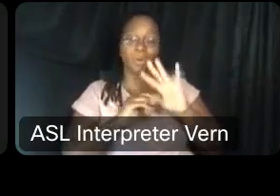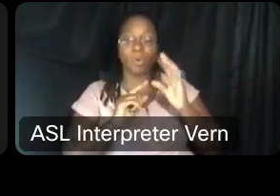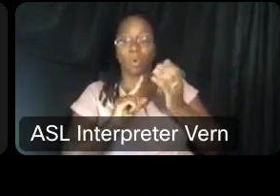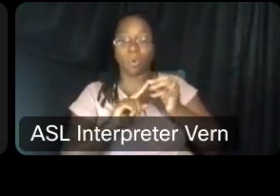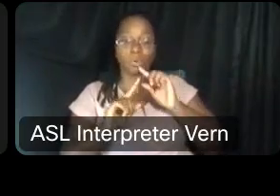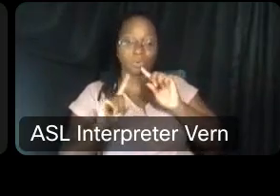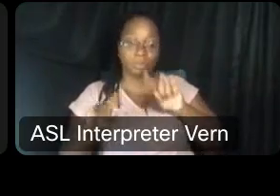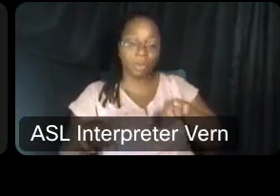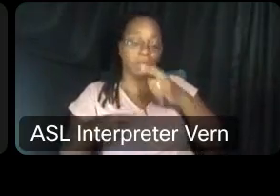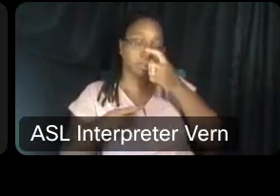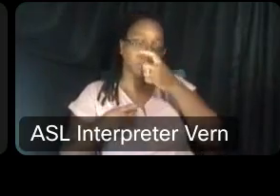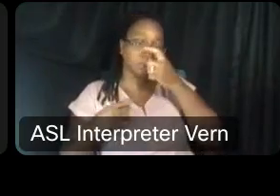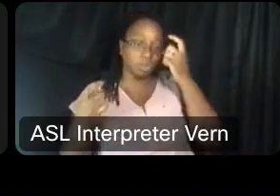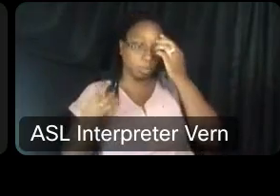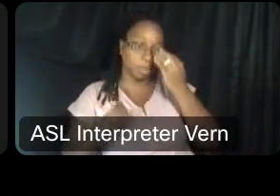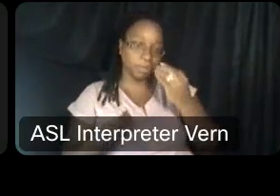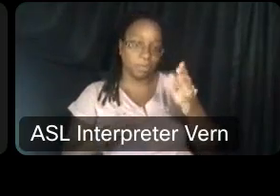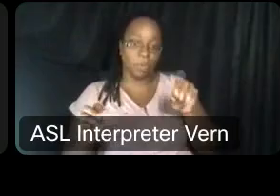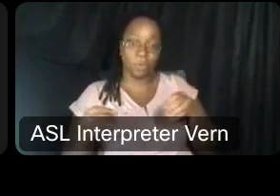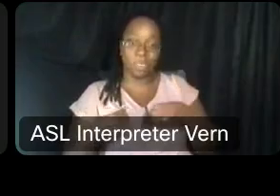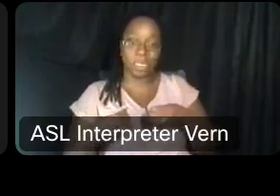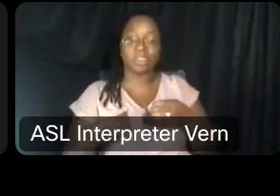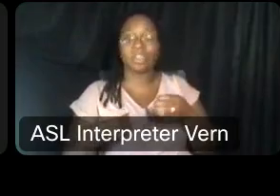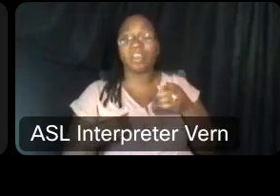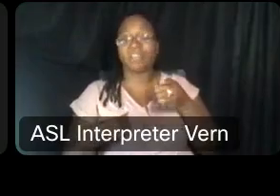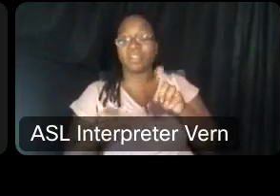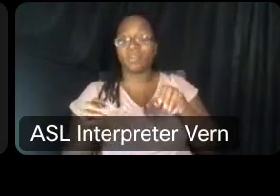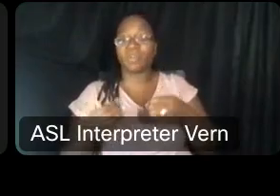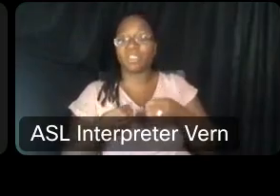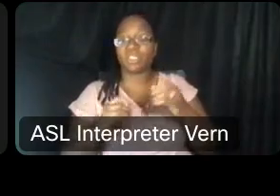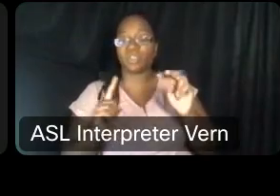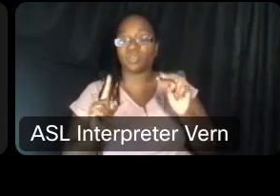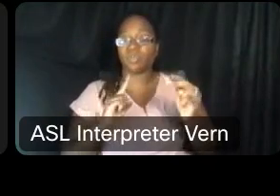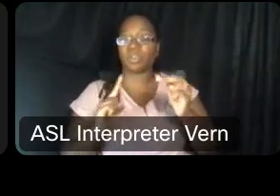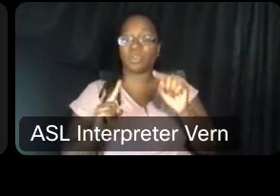organizational reflection toolkit that comes with 2 different guides.